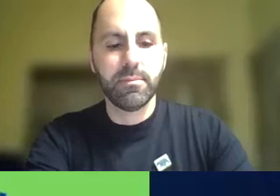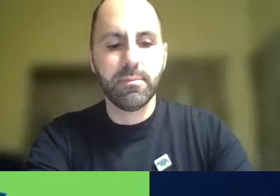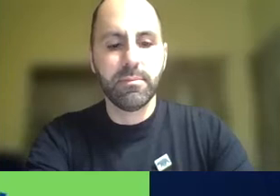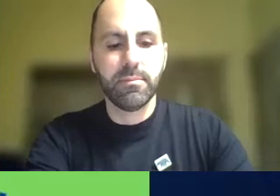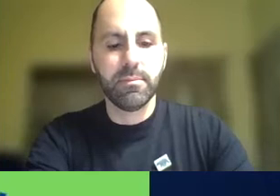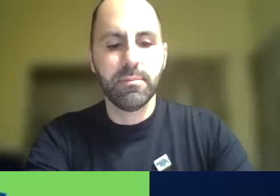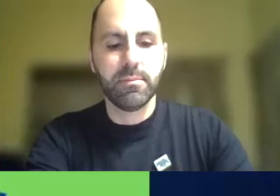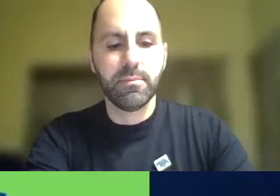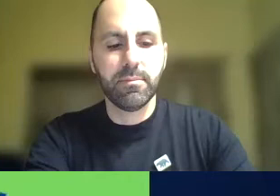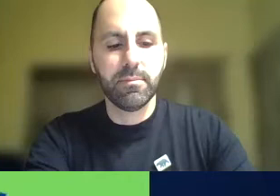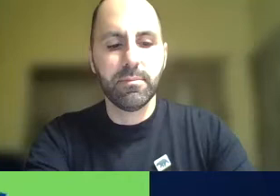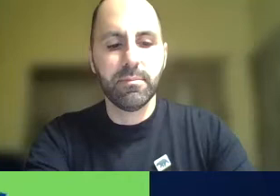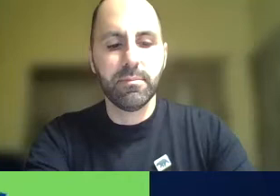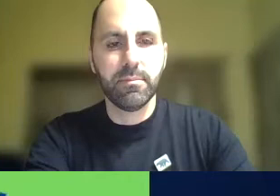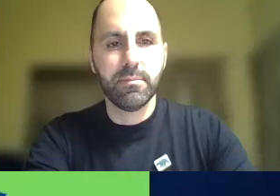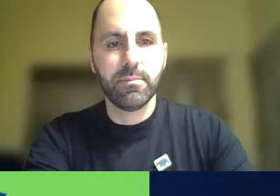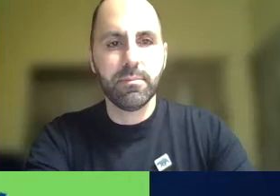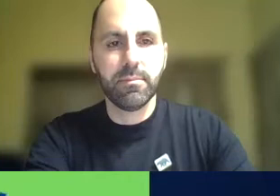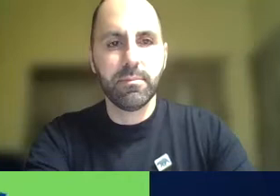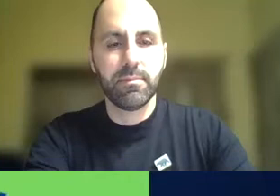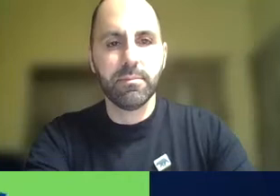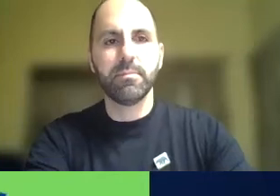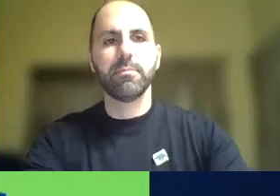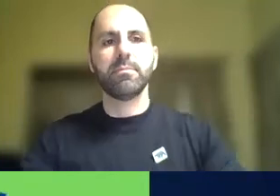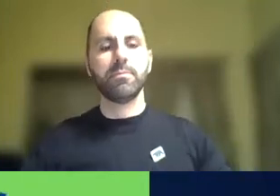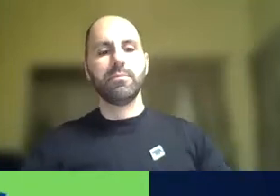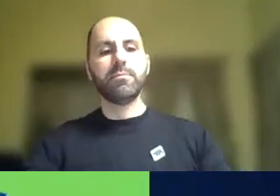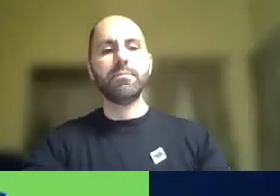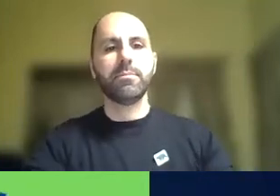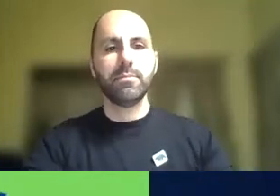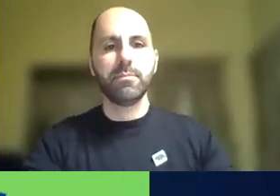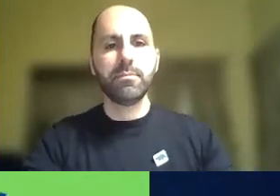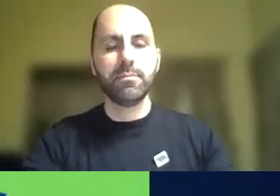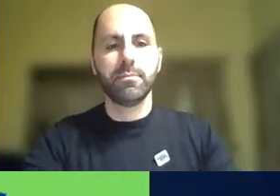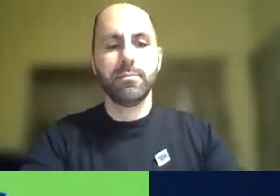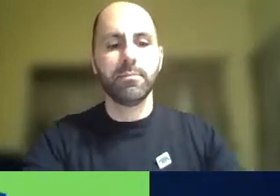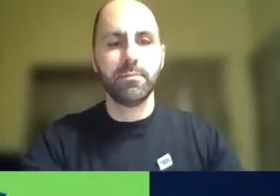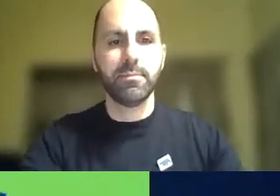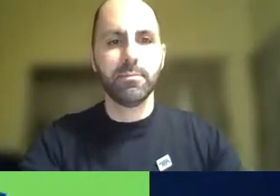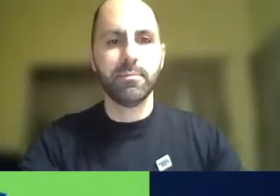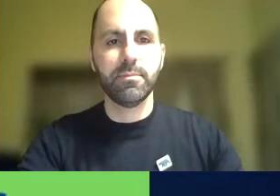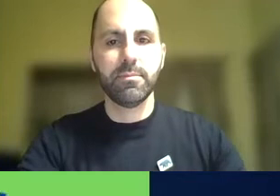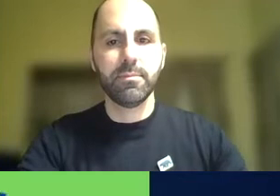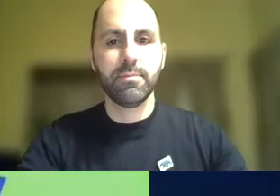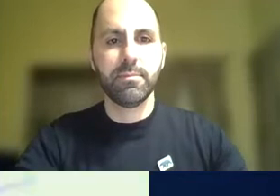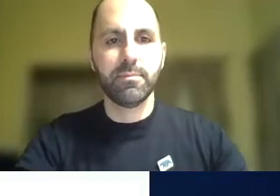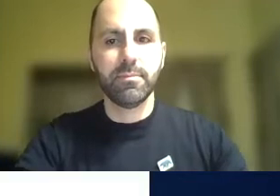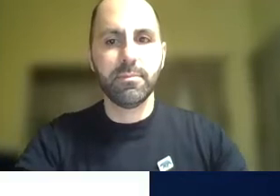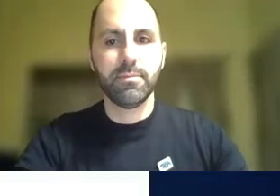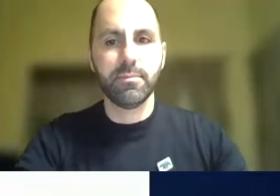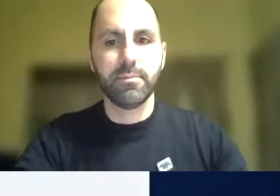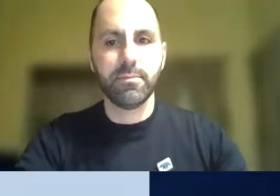other efforts. Join me in adding a financial commitment to your strong progressive advocacy. Let's make every race a competitive one. Sí se